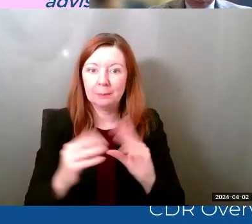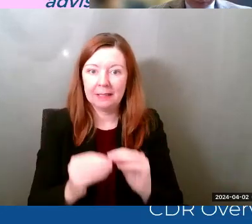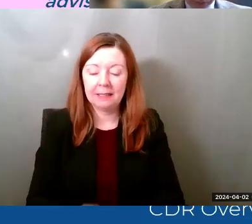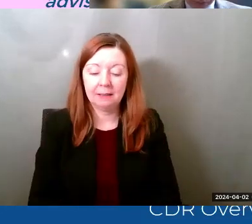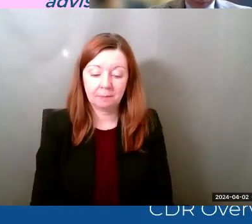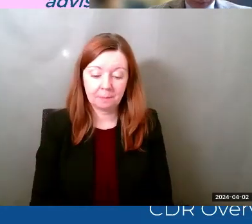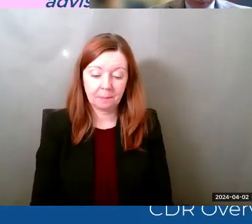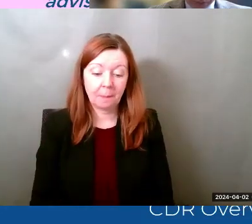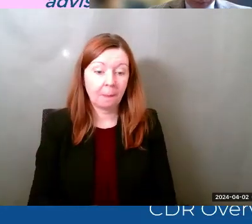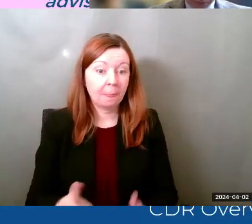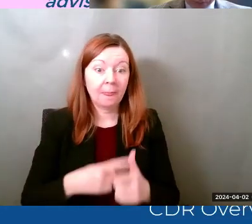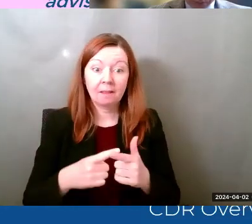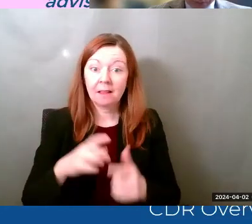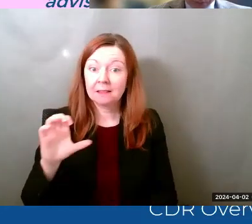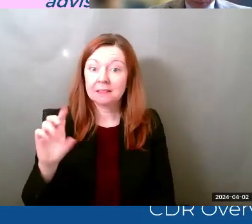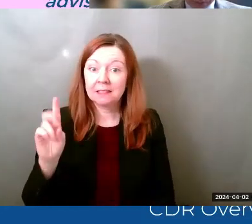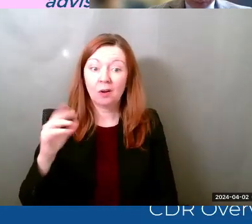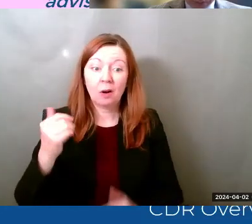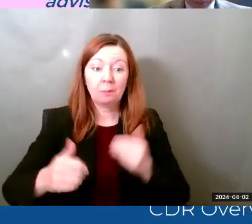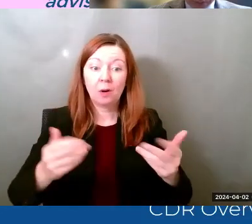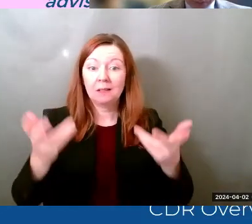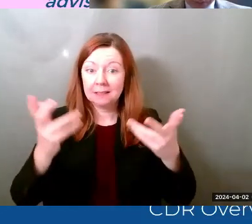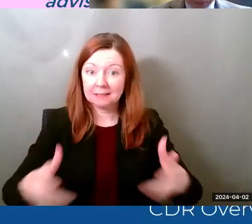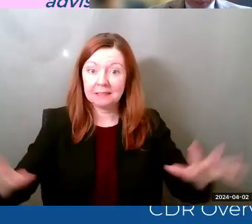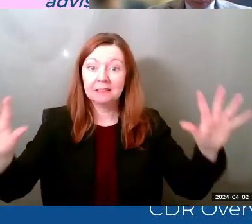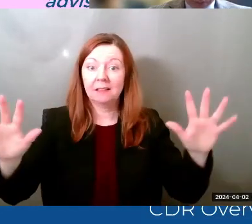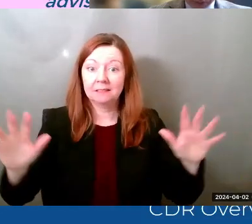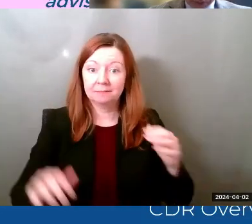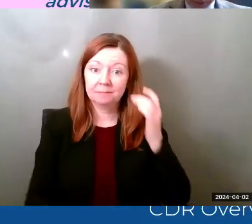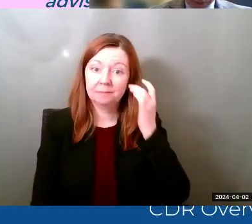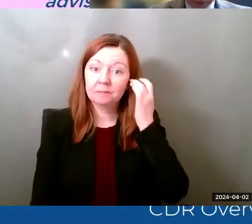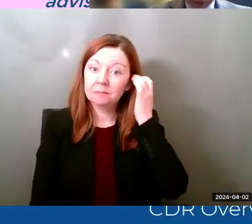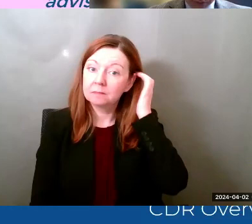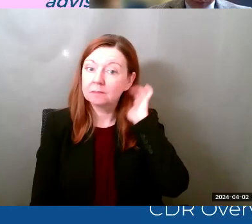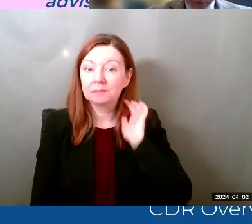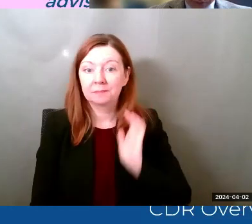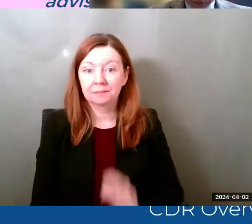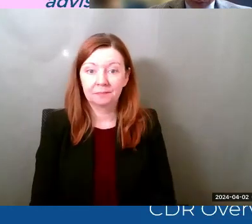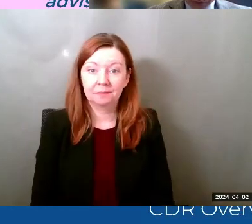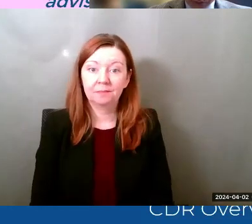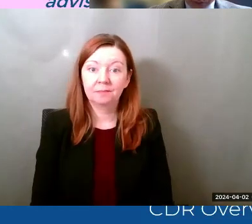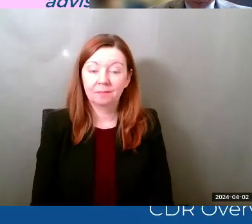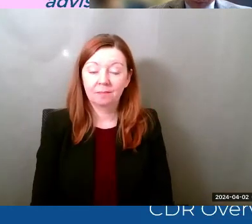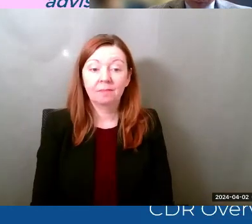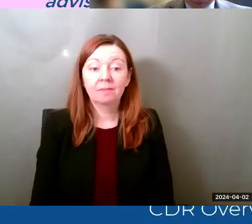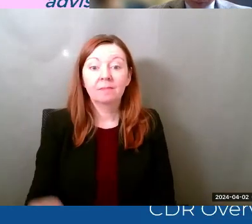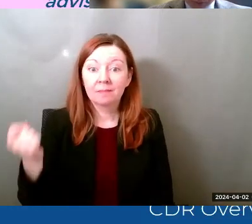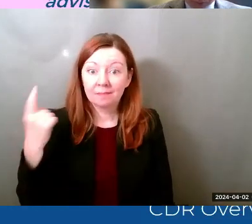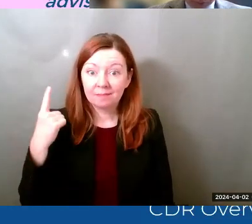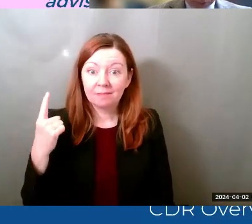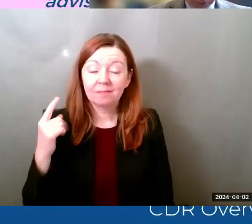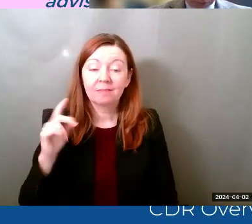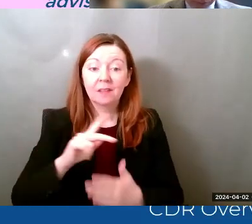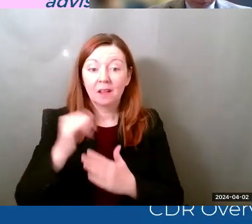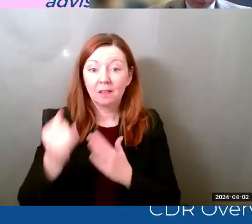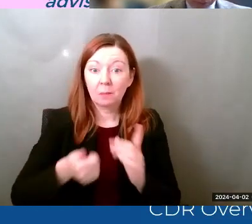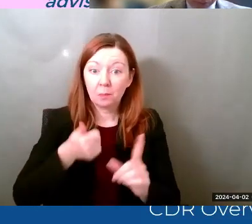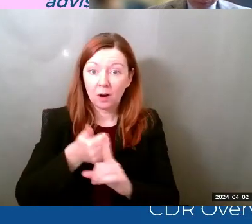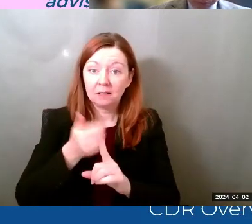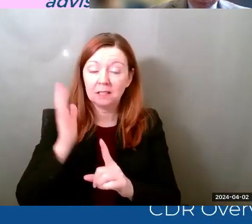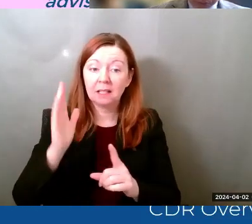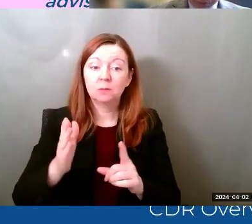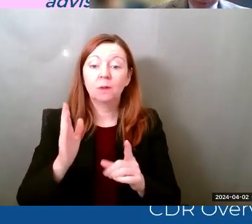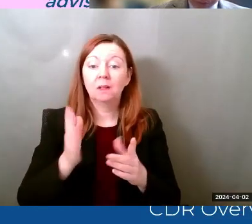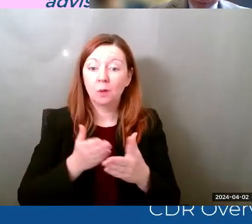will conclude the CDR process for the 76th Place Master Plan. As noted, the project will also